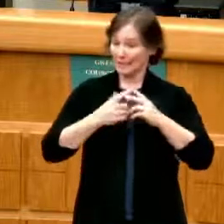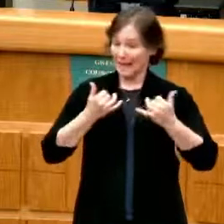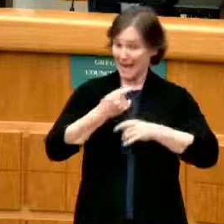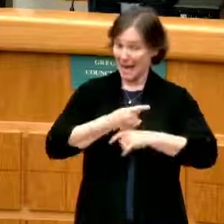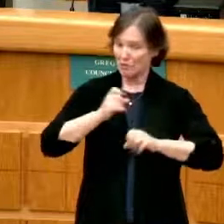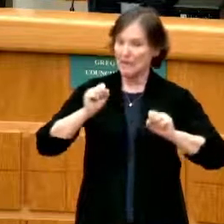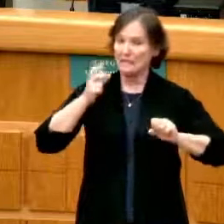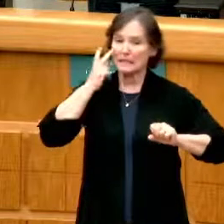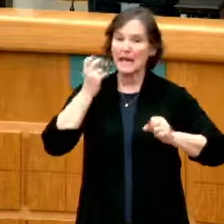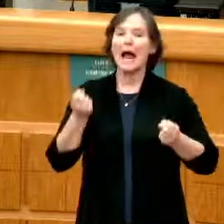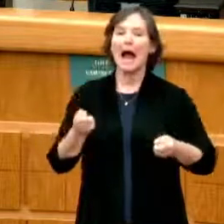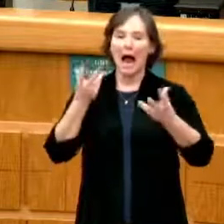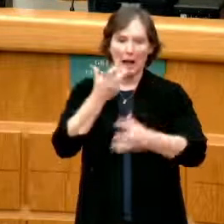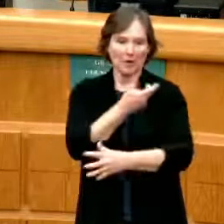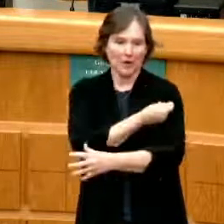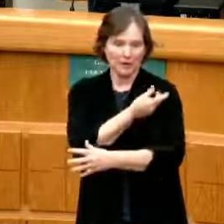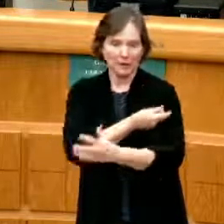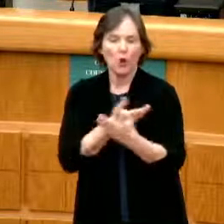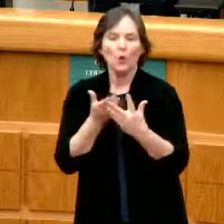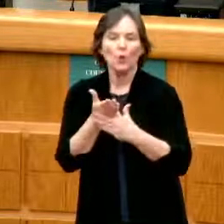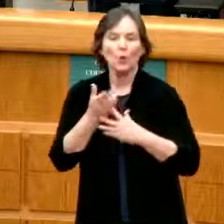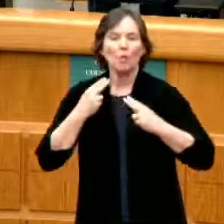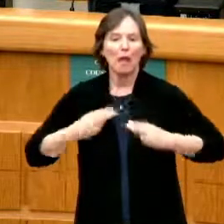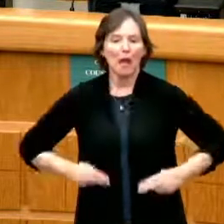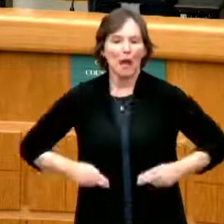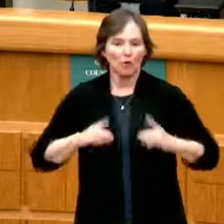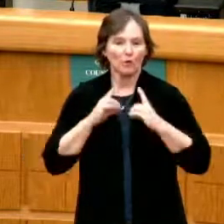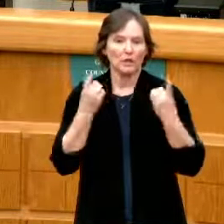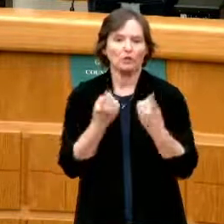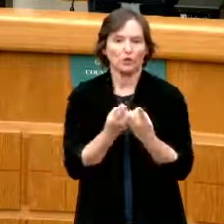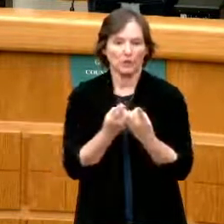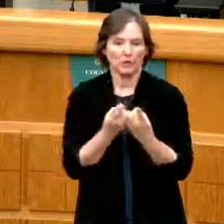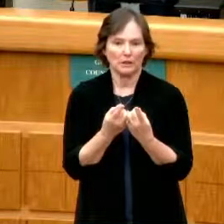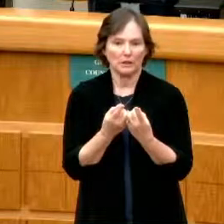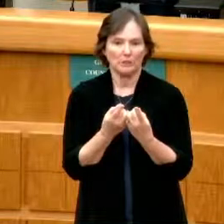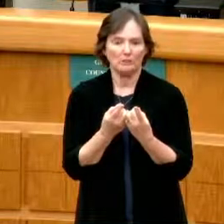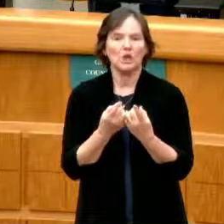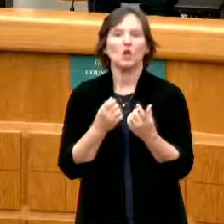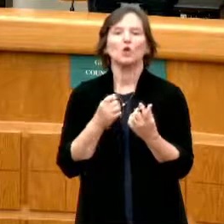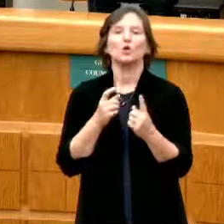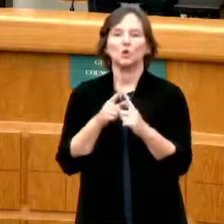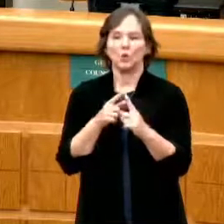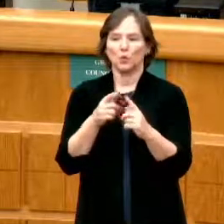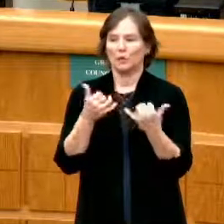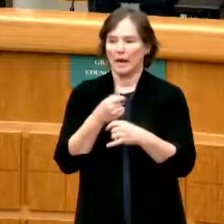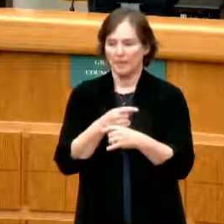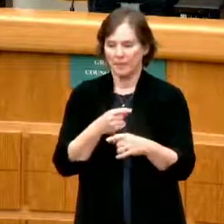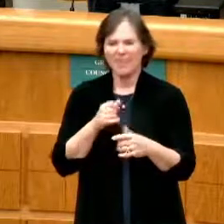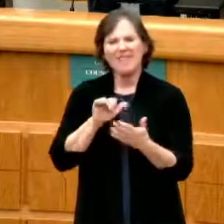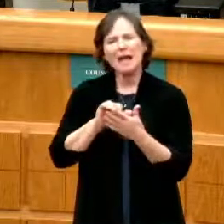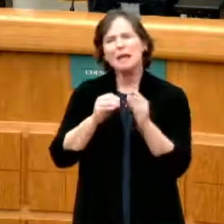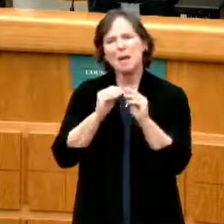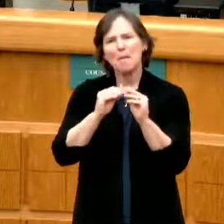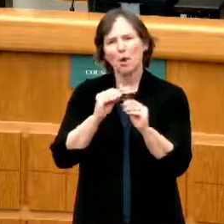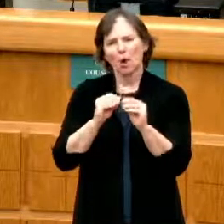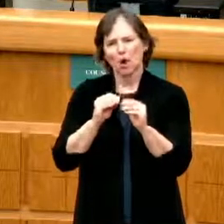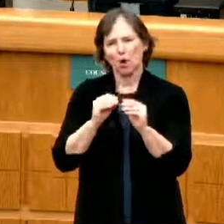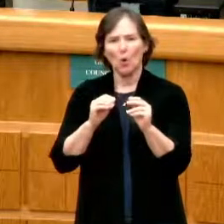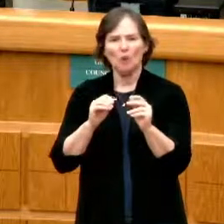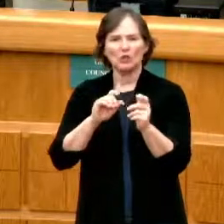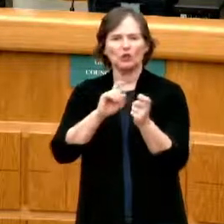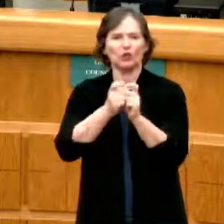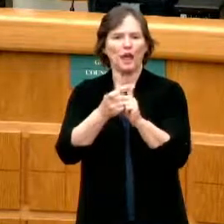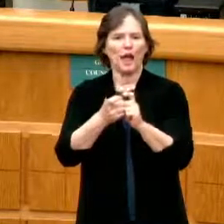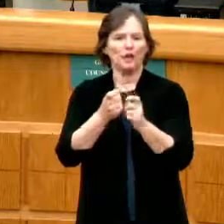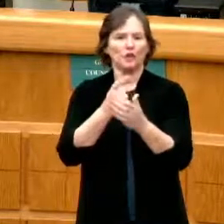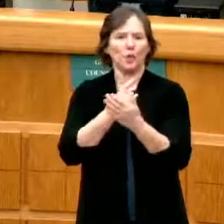have administered through the health district to date. The number will be updated weekly on Mondays,